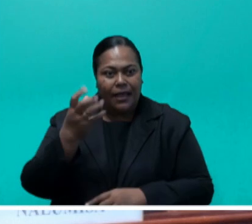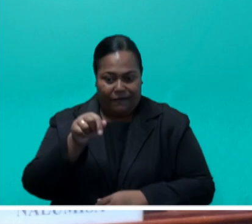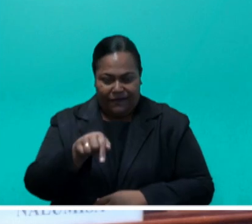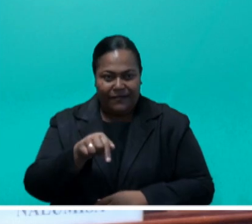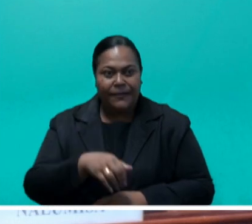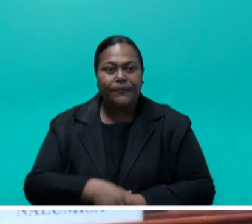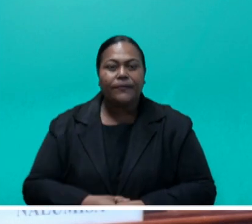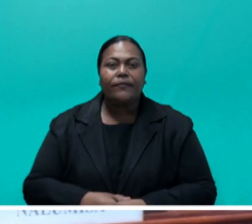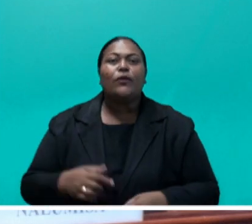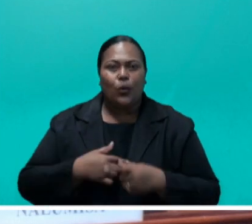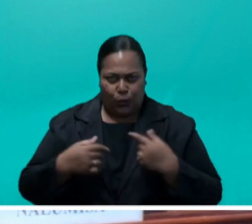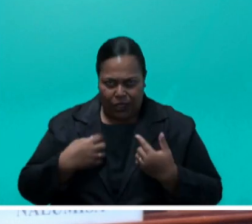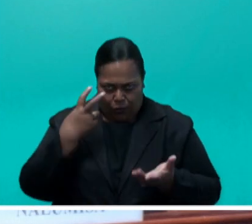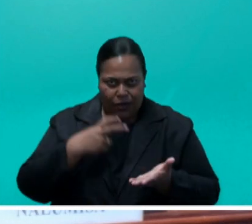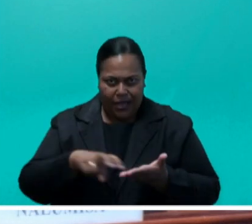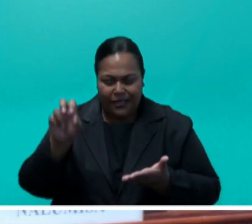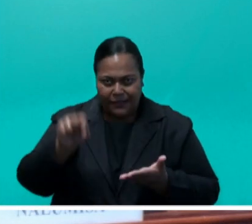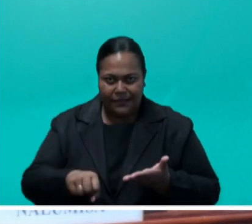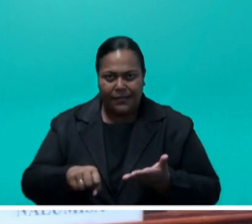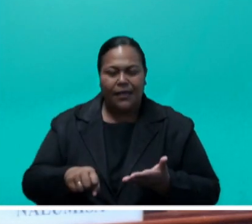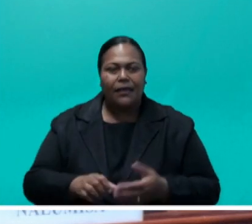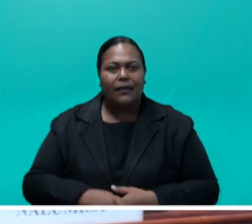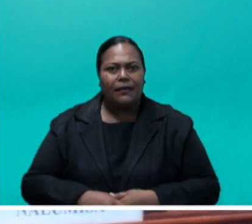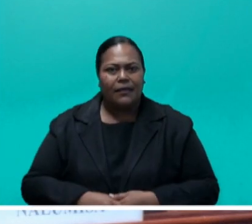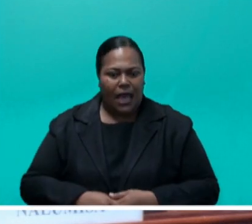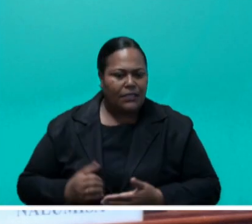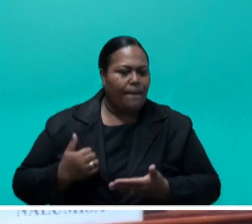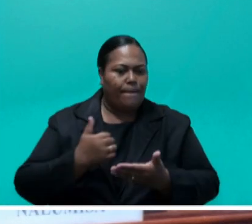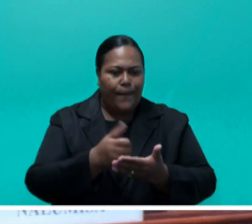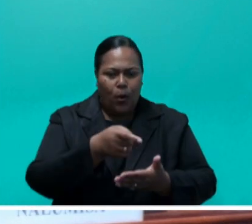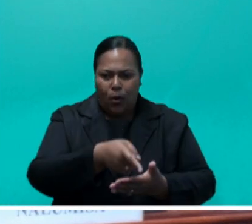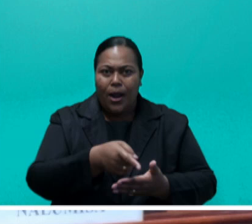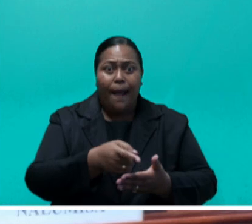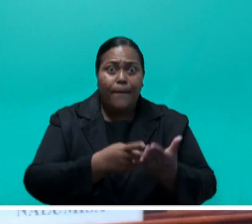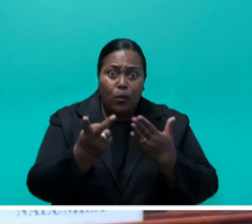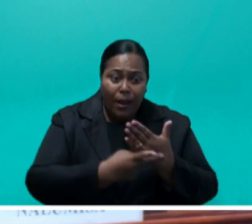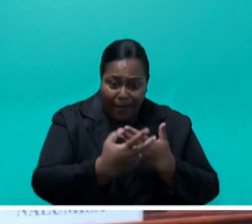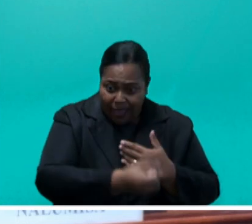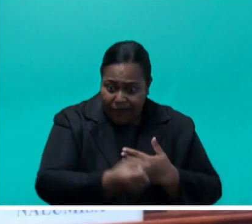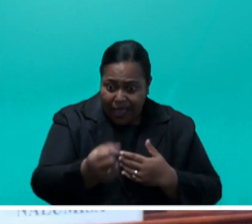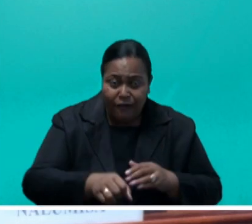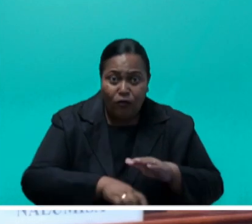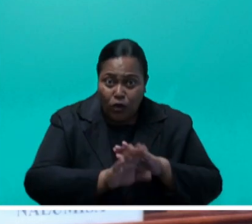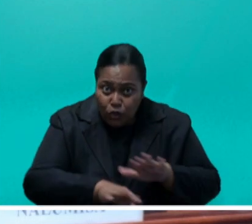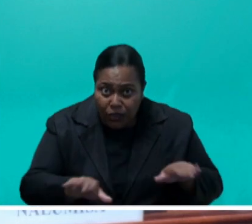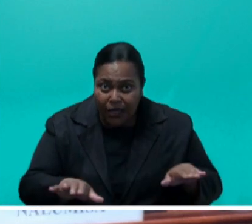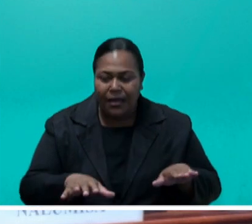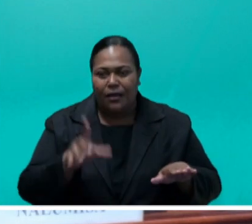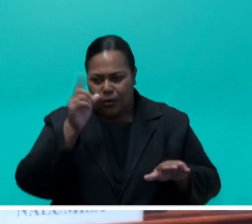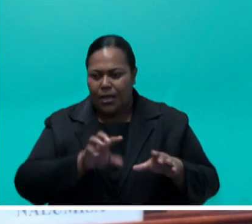We recognize the complementary roles these programs play in fostering